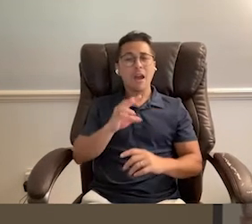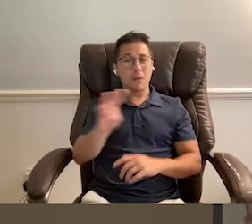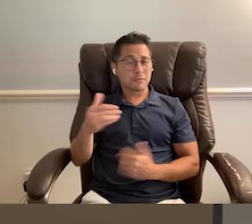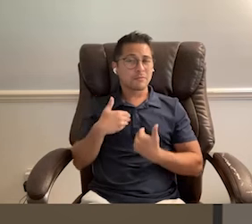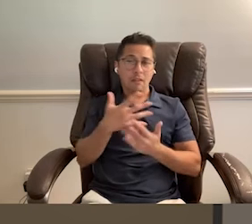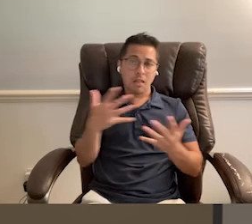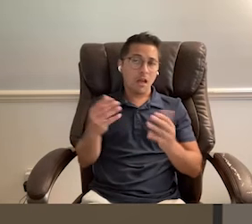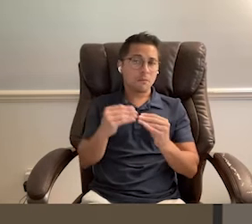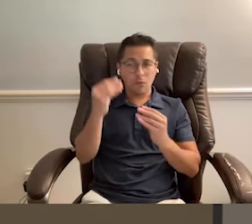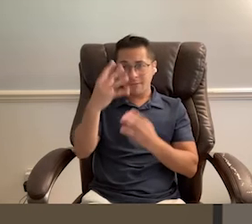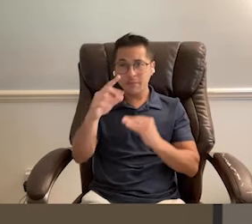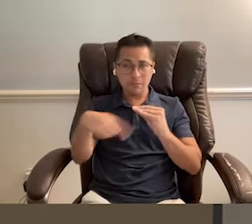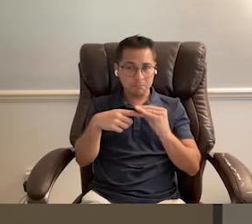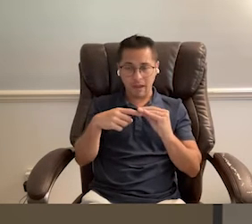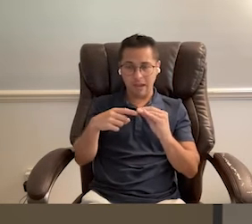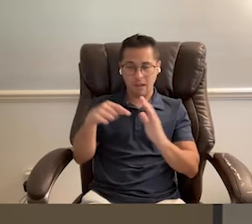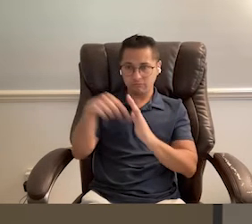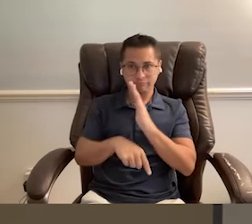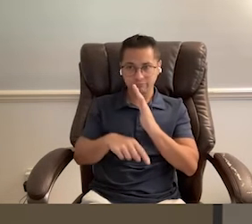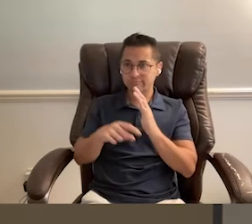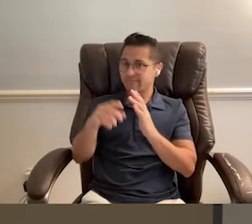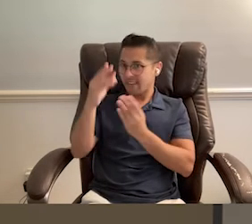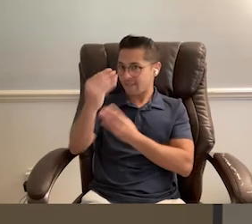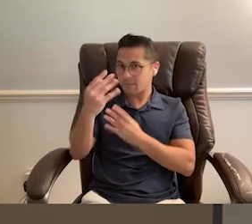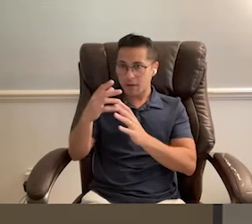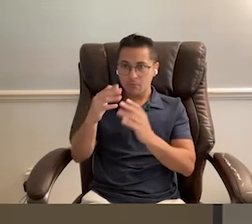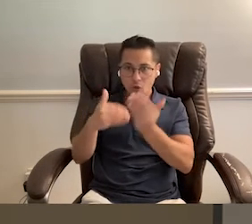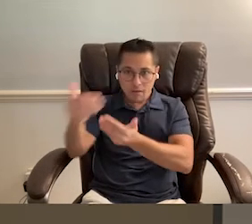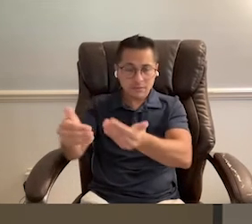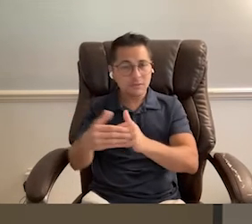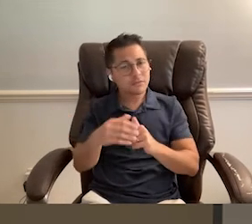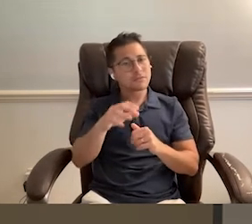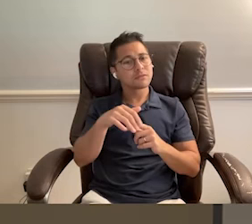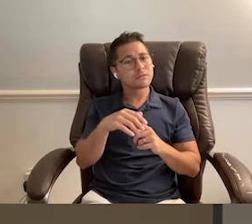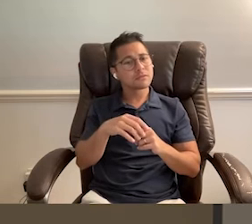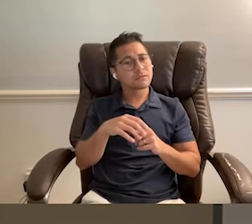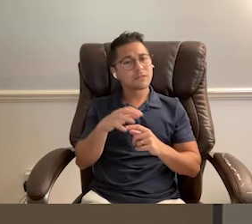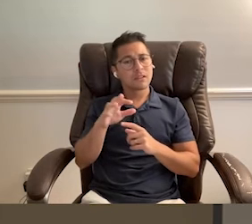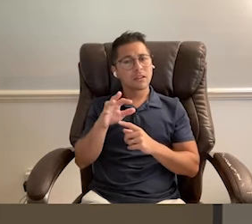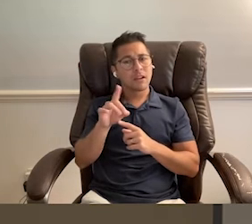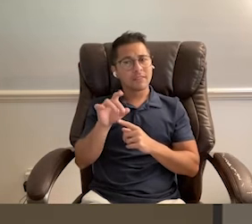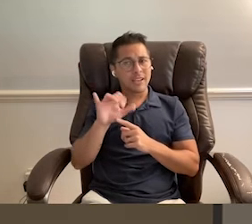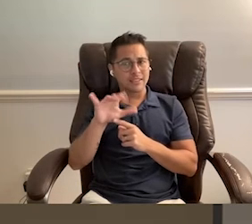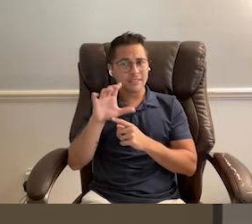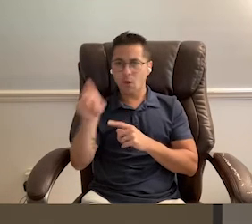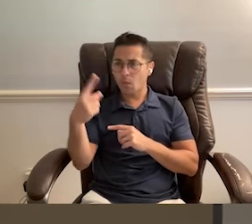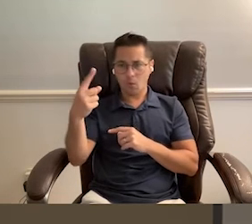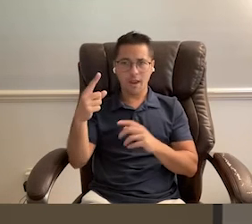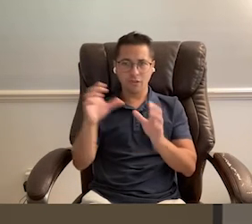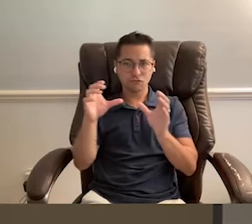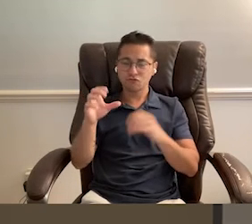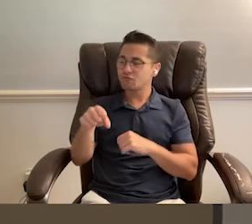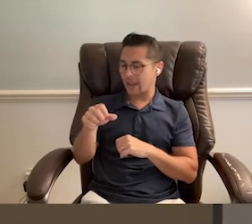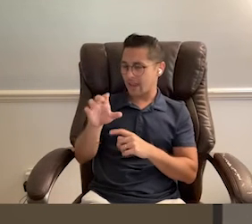nitty gritty of the investment products. Yes, sir. Is the FDIC one the only one insured? Yes, the FDIC savings fund is the only